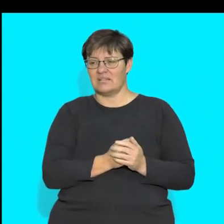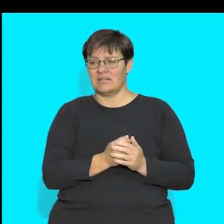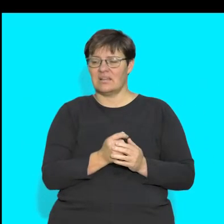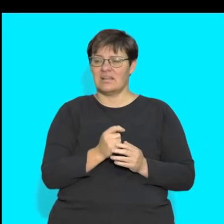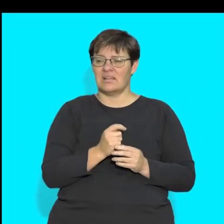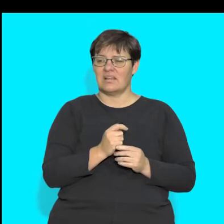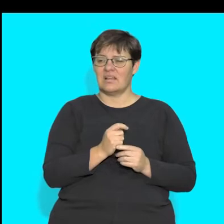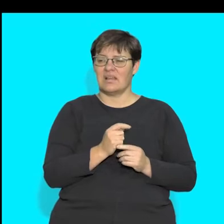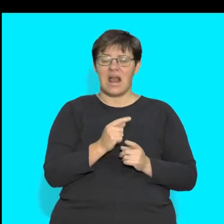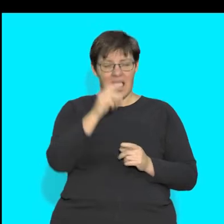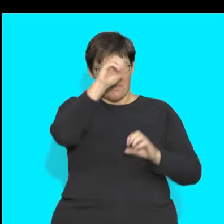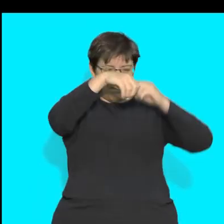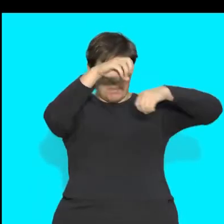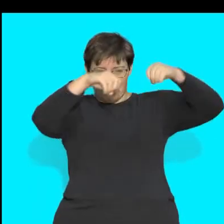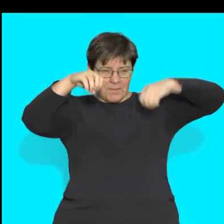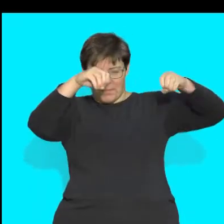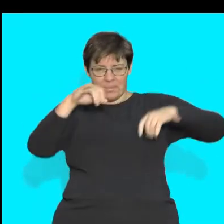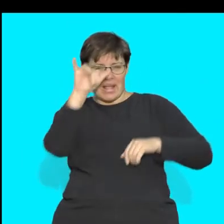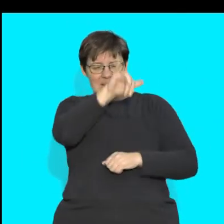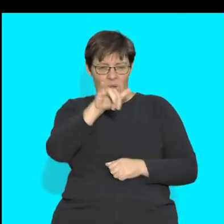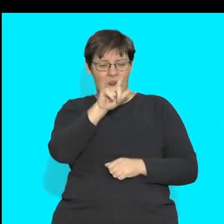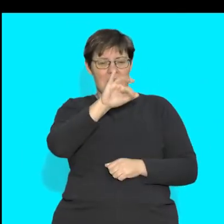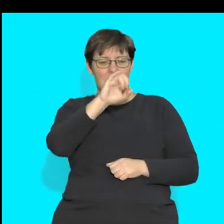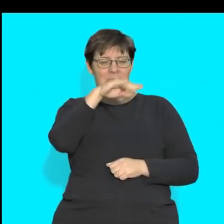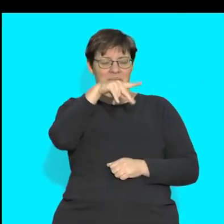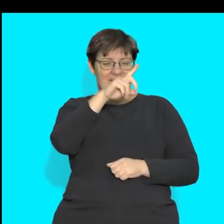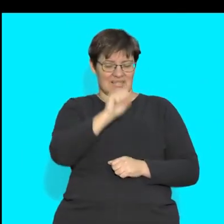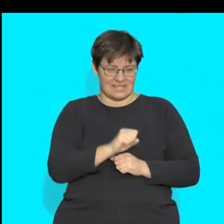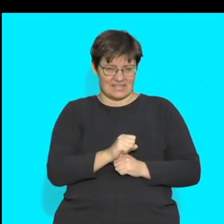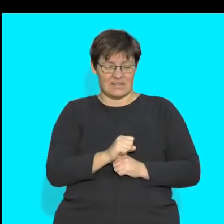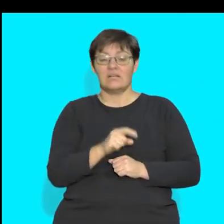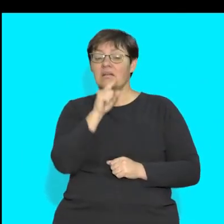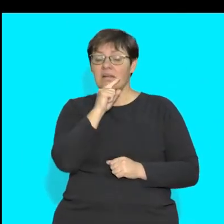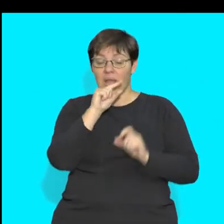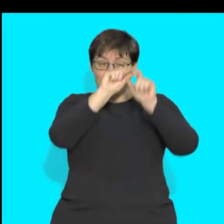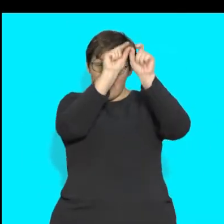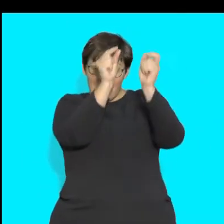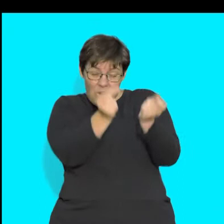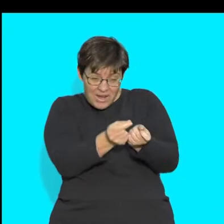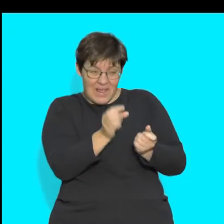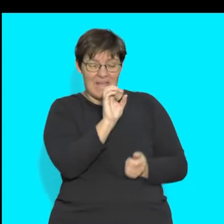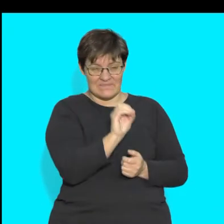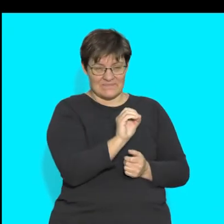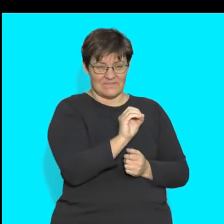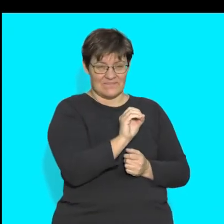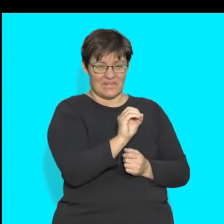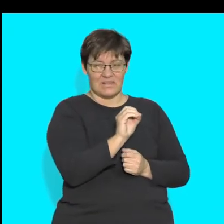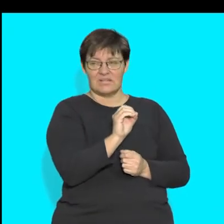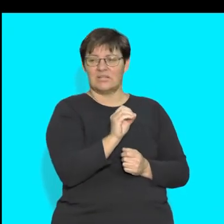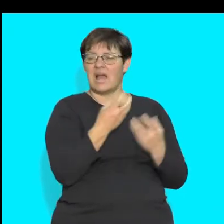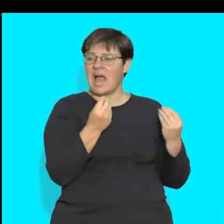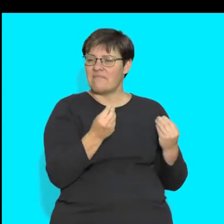heads over here, these lipids. The cell membrane consists of all these, what we call